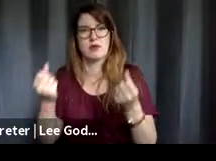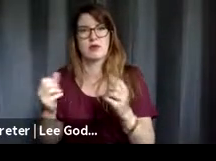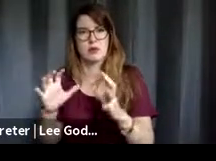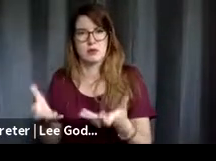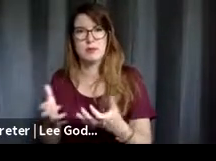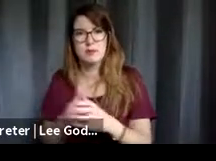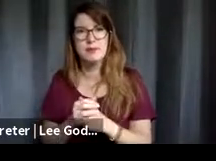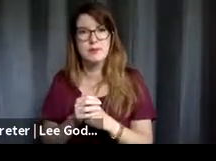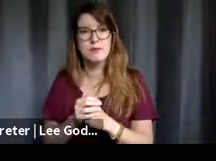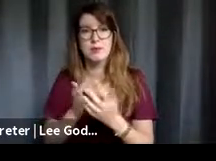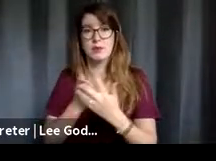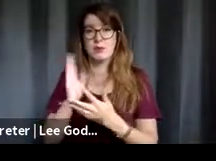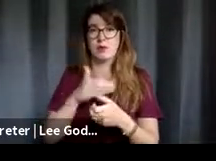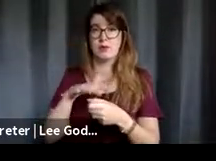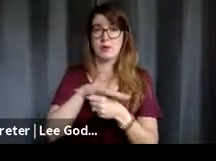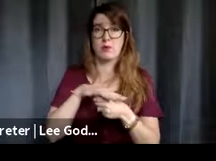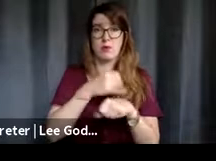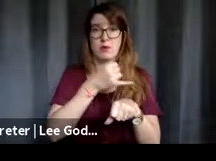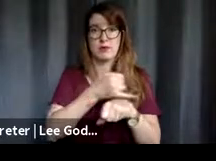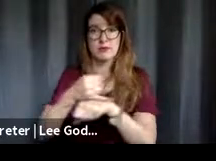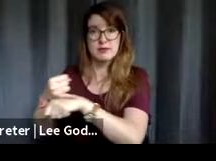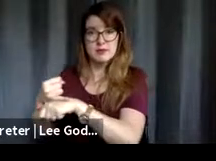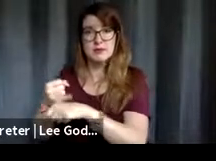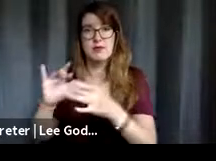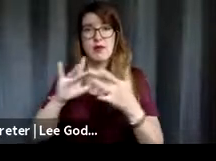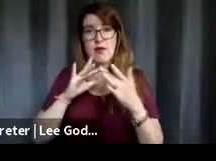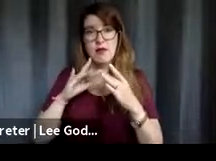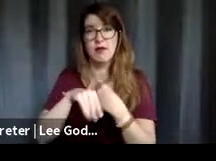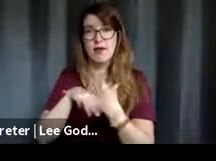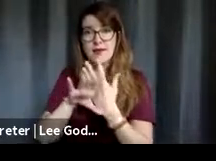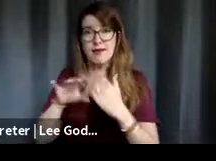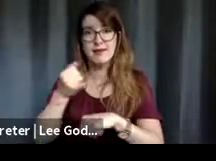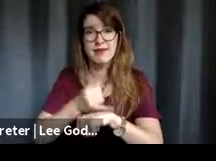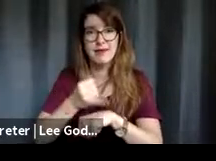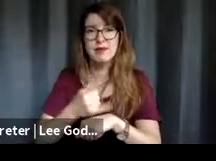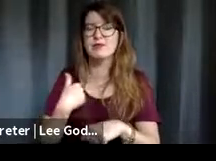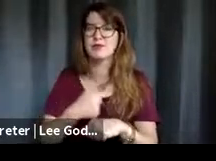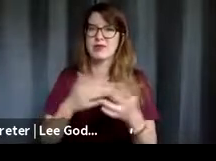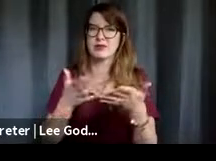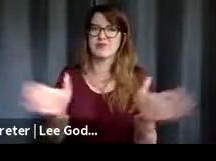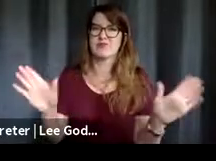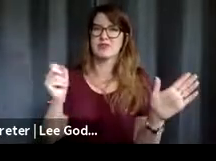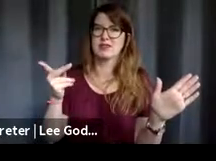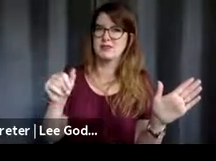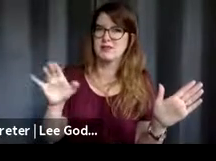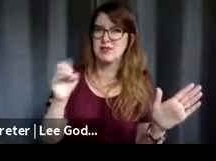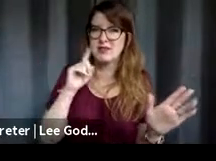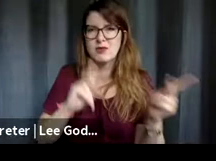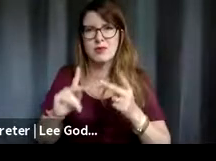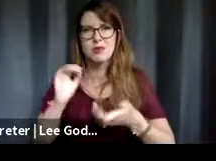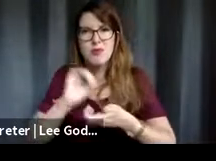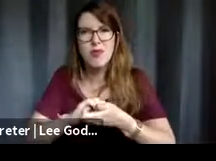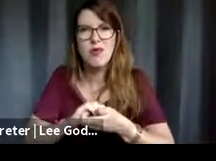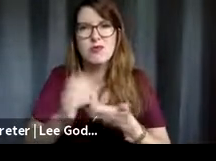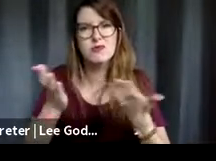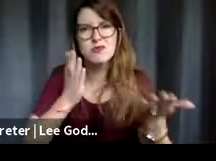groups. Through our local campuses and our online campus, we create the space for people to belong,